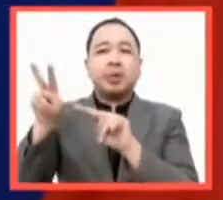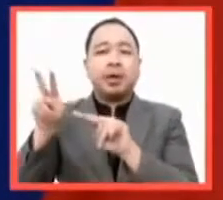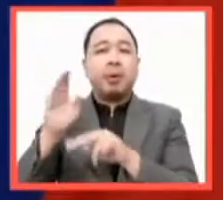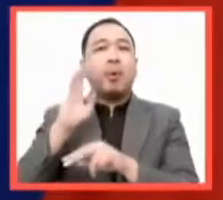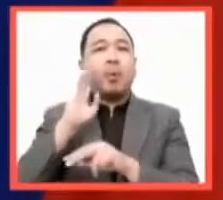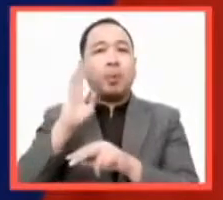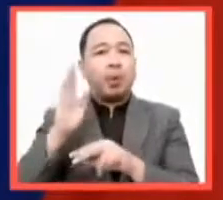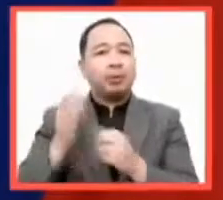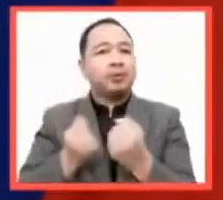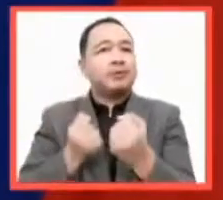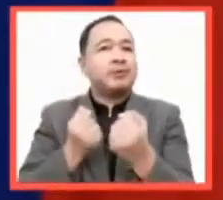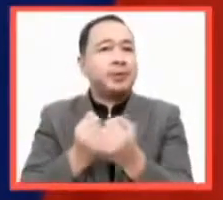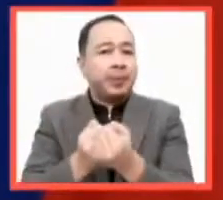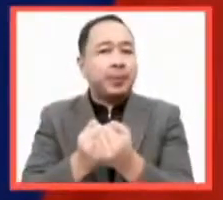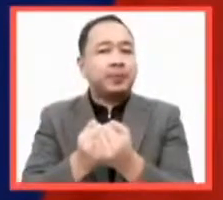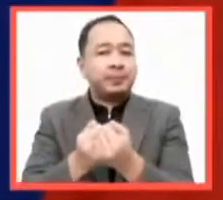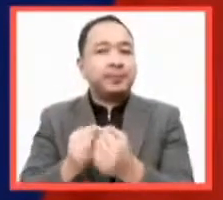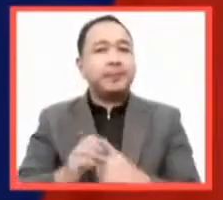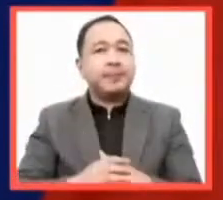dignity, we will.